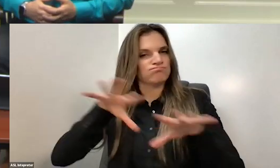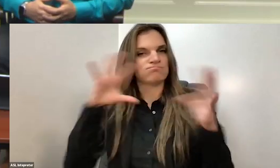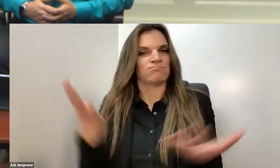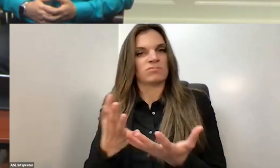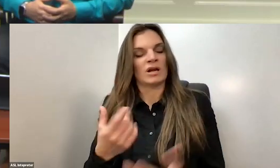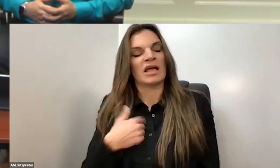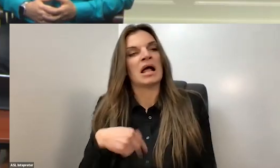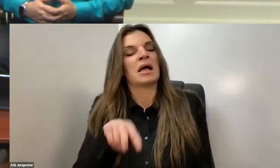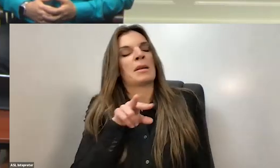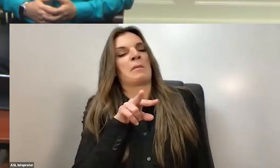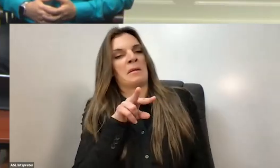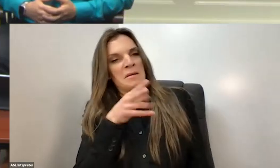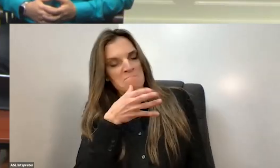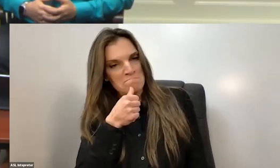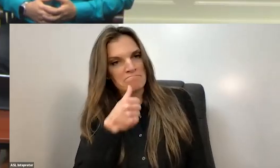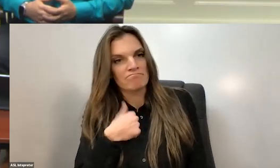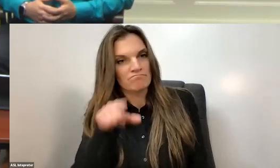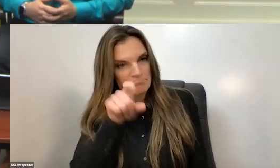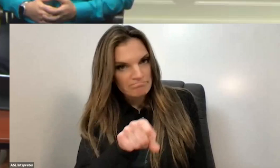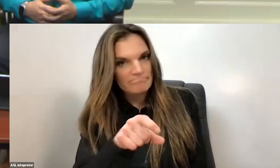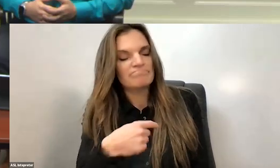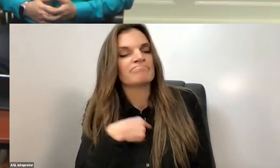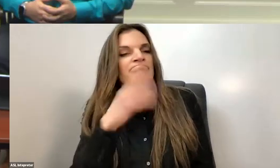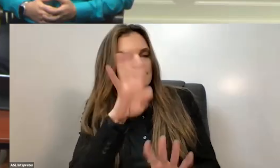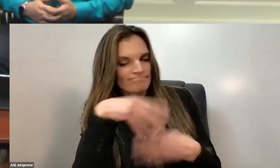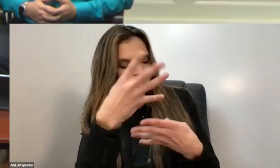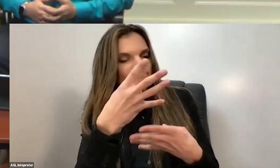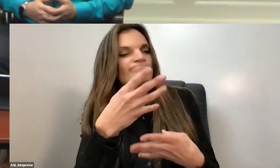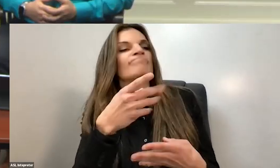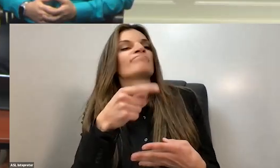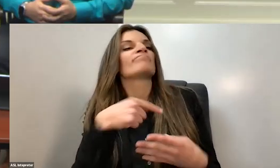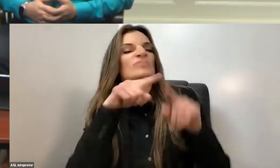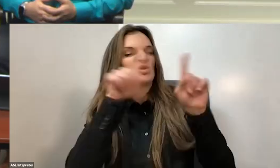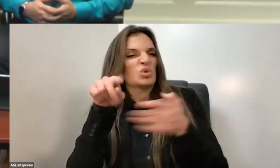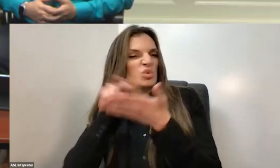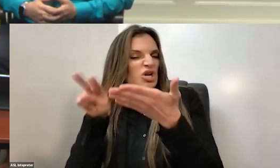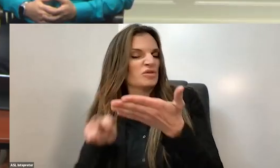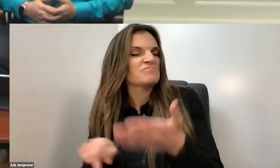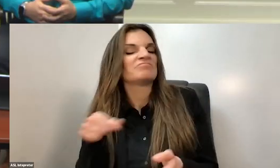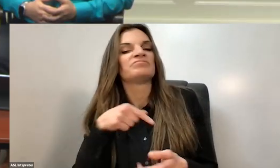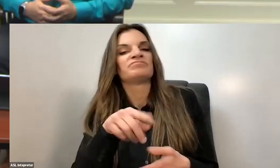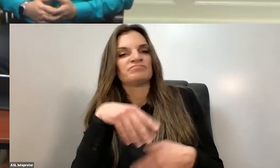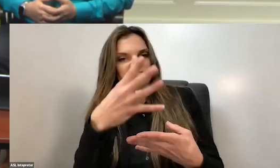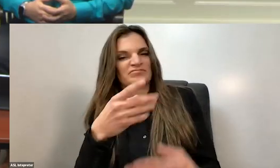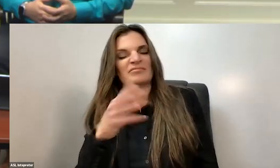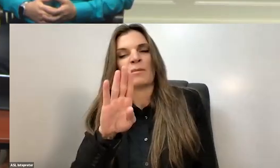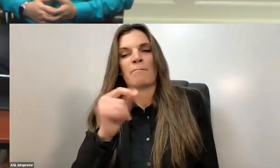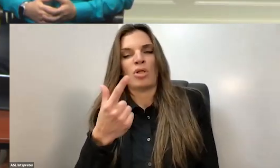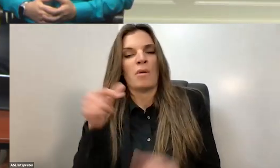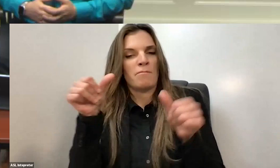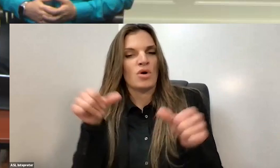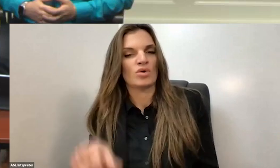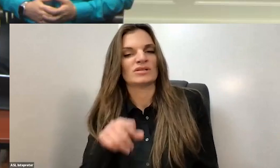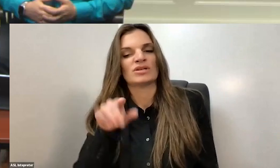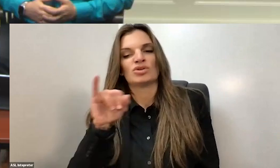that link with my screen reader and came upon this blog post by someone I didn't know at the moment, Joe Devin, who was a